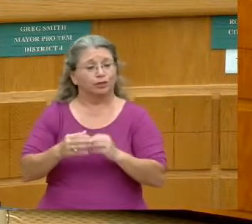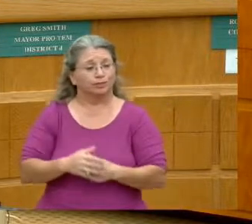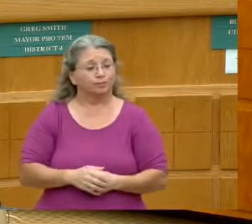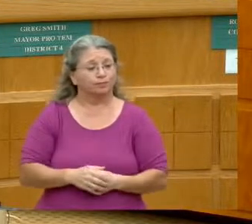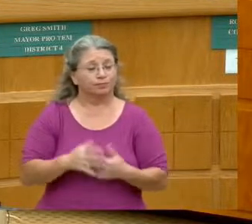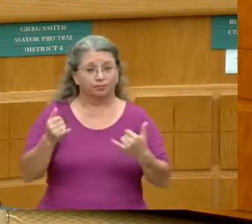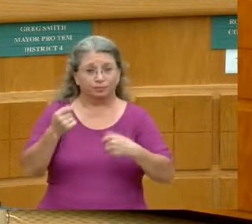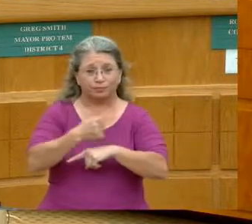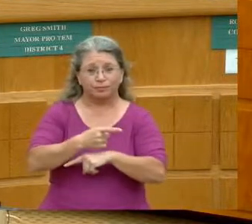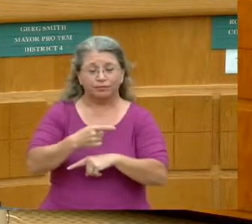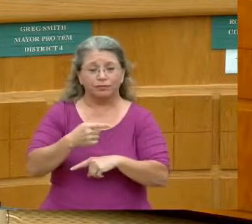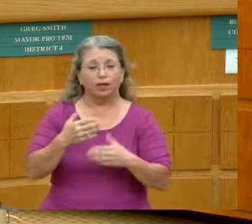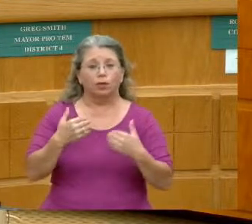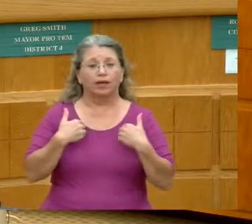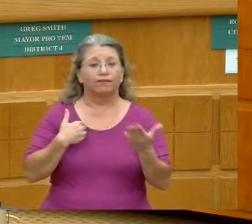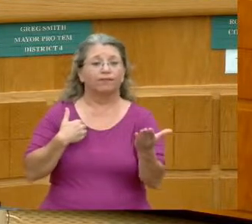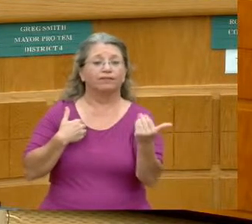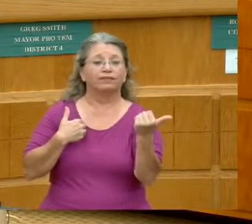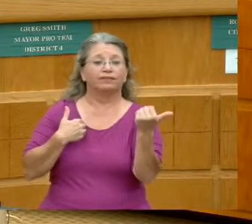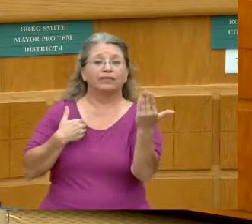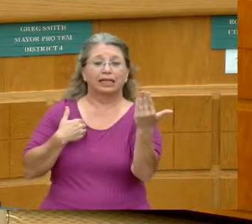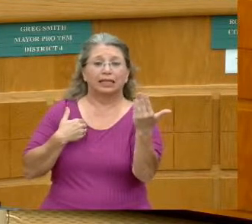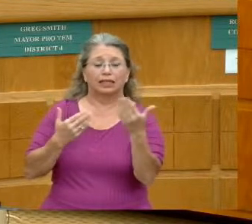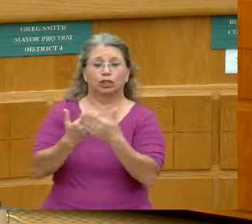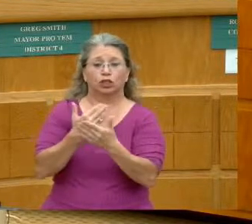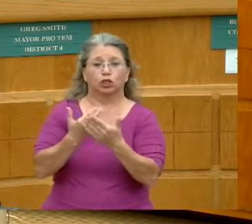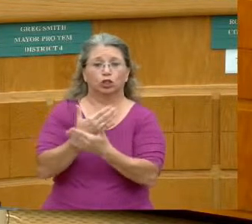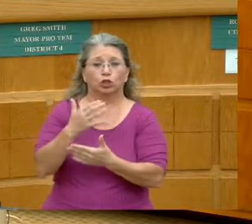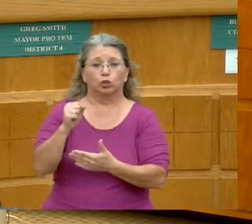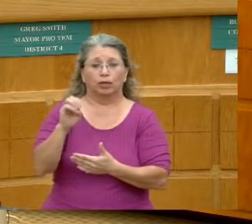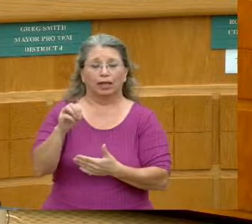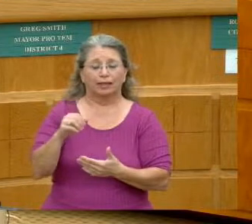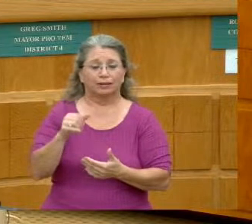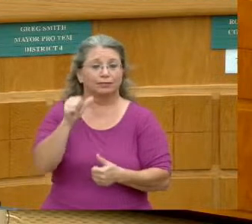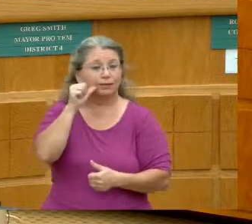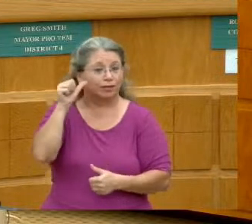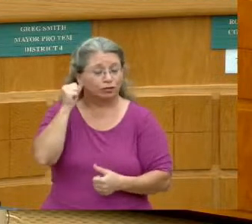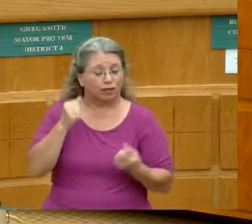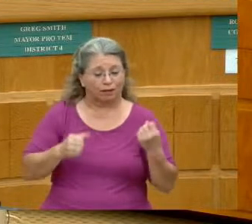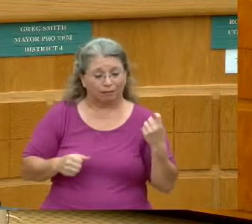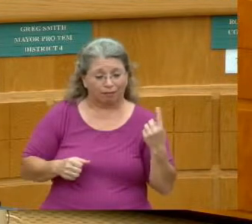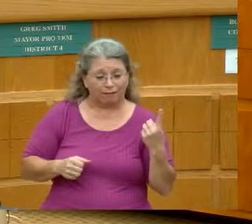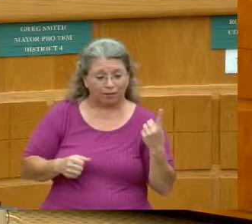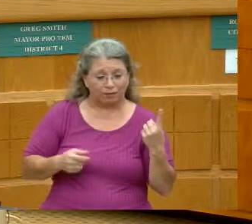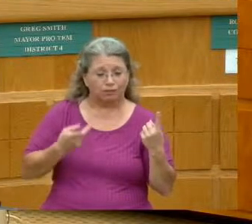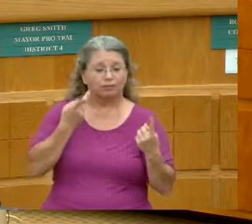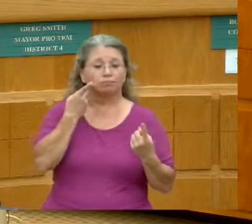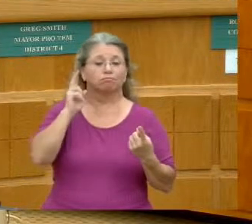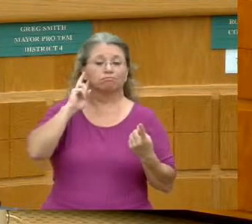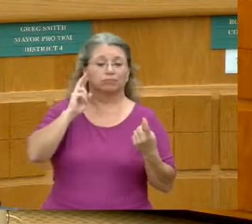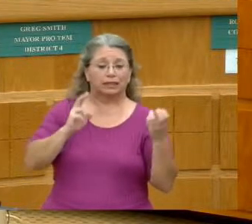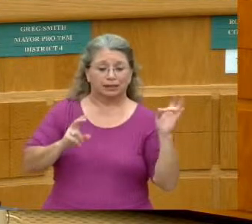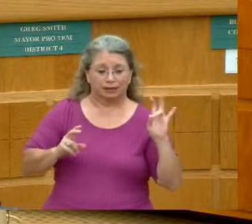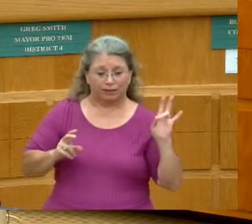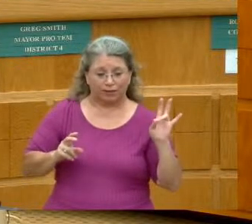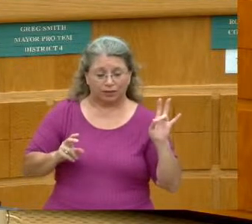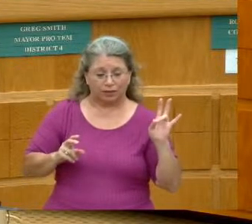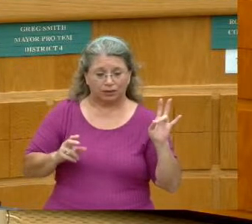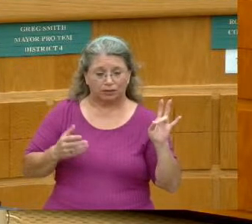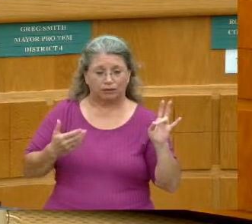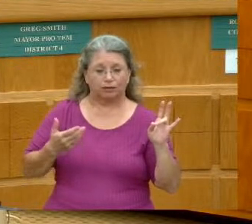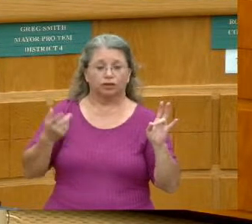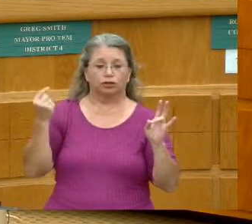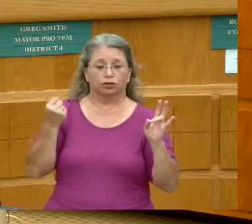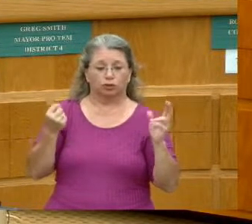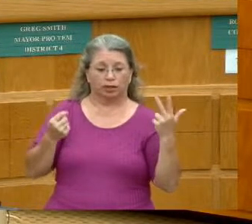we're reporting 15 new cases, and that follows yesterday's 11, the day before is 7, Tuesday's